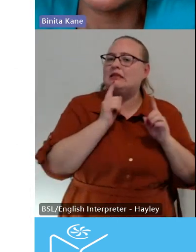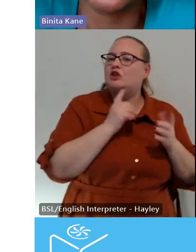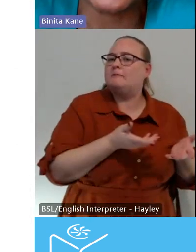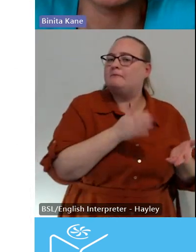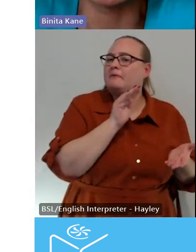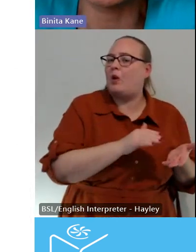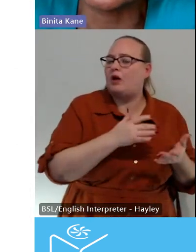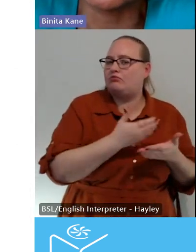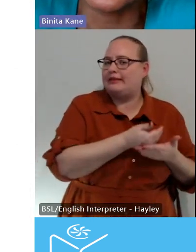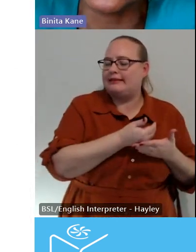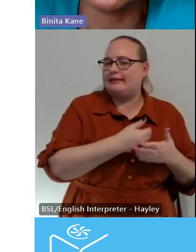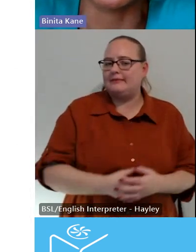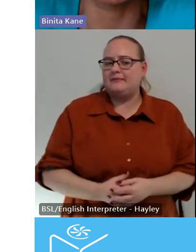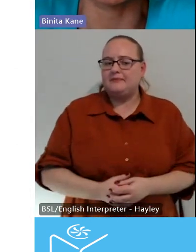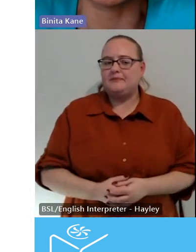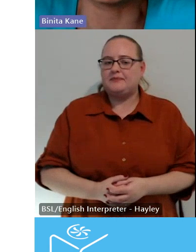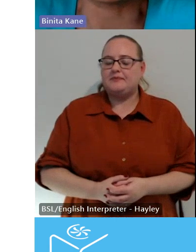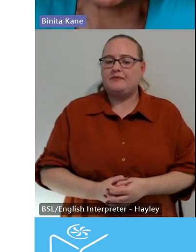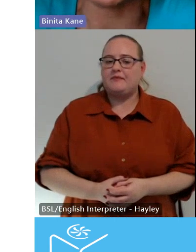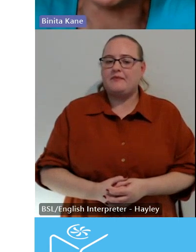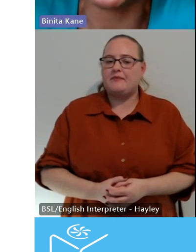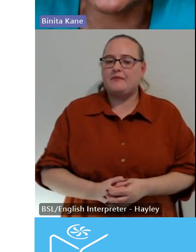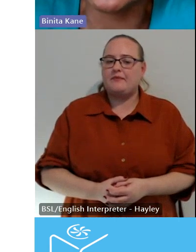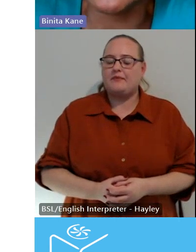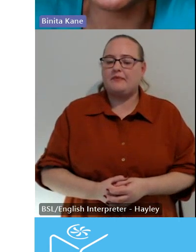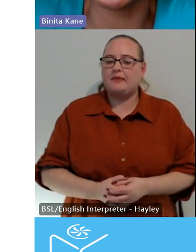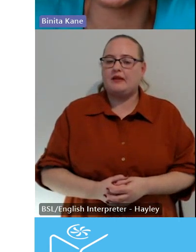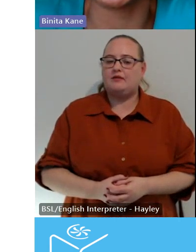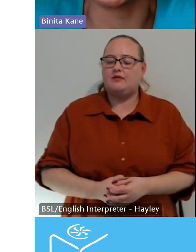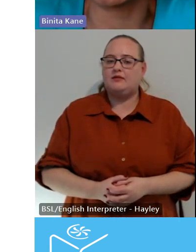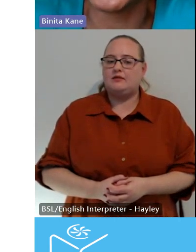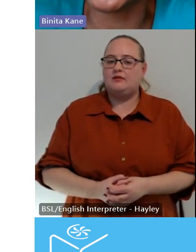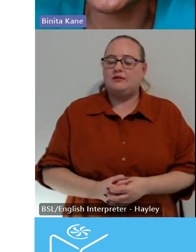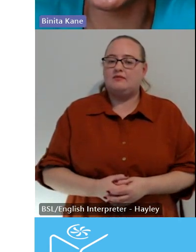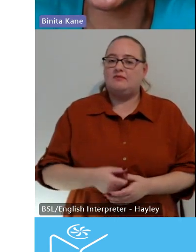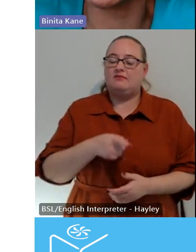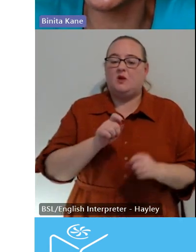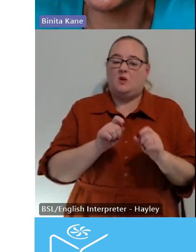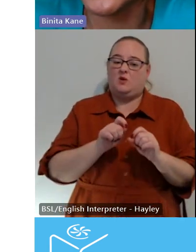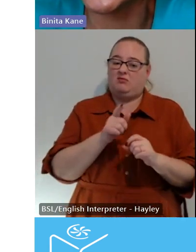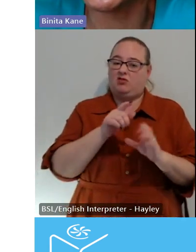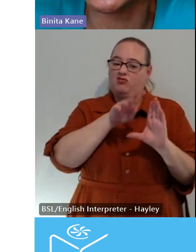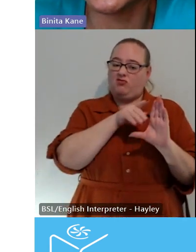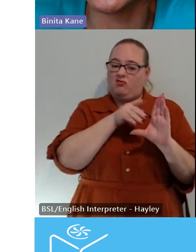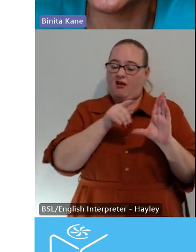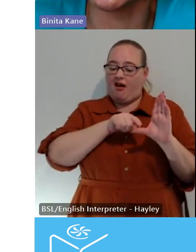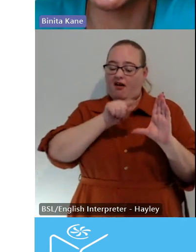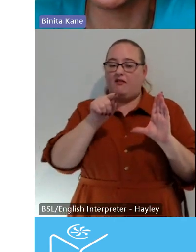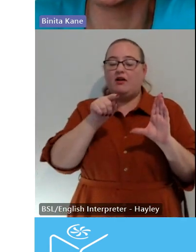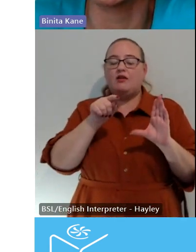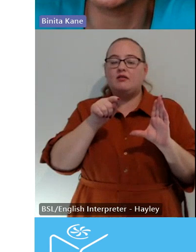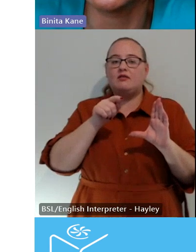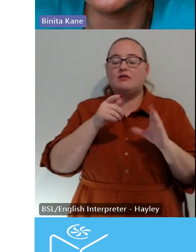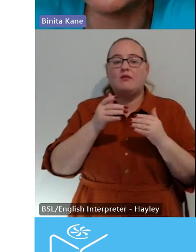And again, we can see that teachers have overtaken healthcare workers. So by 2021, the ONS data was